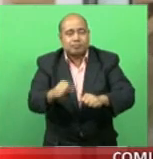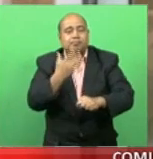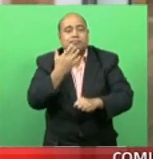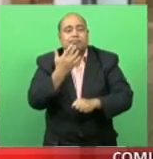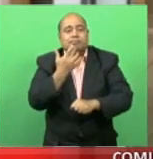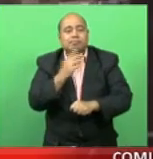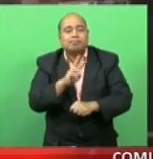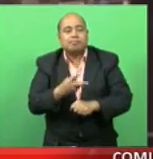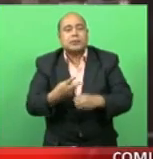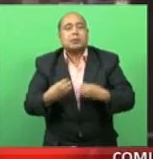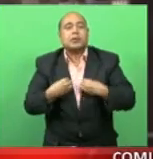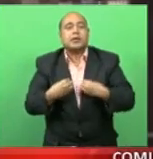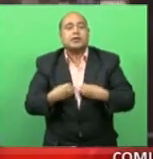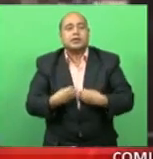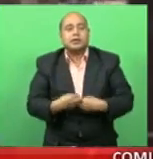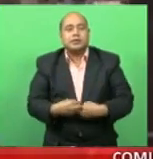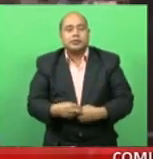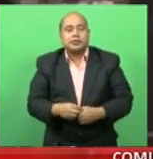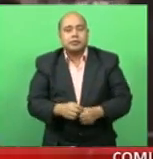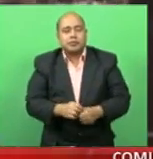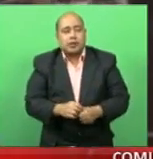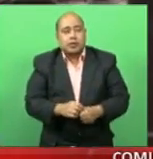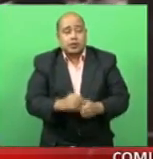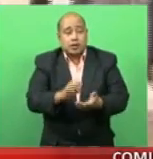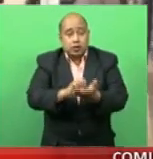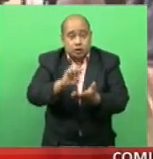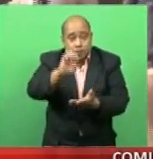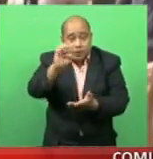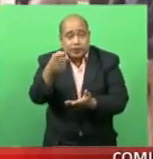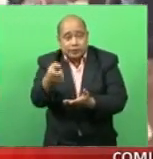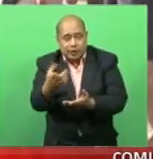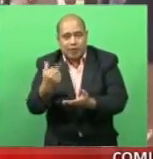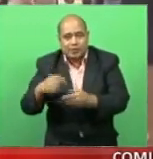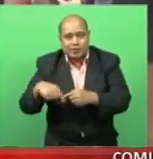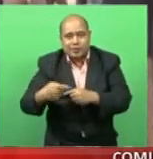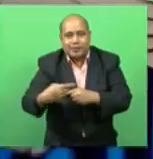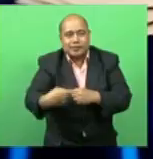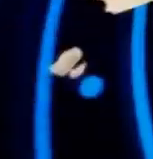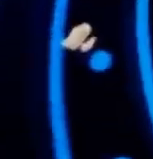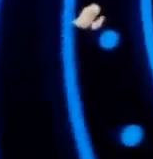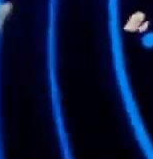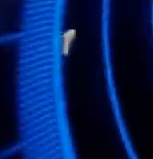And Swedish economy keeps running amid COVID-19. Stay with us.